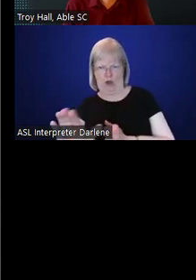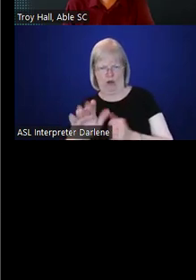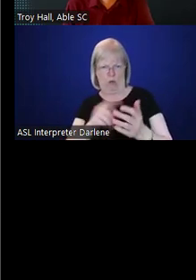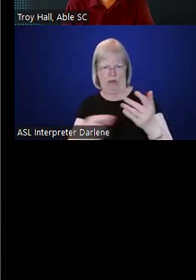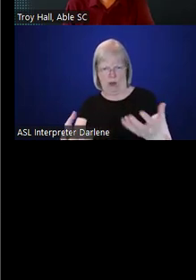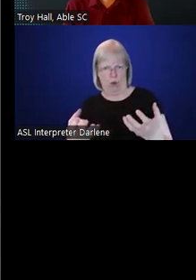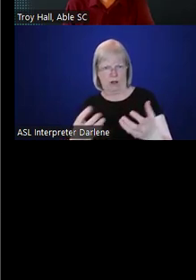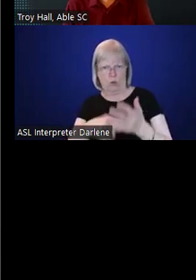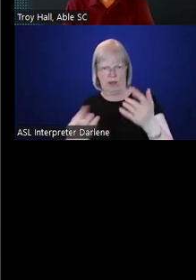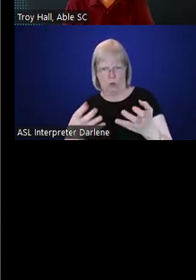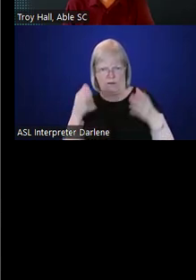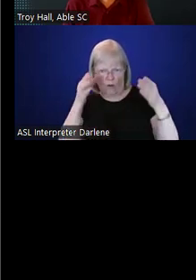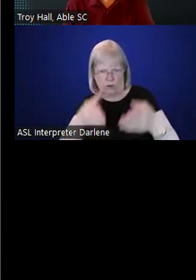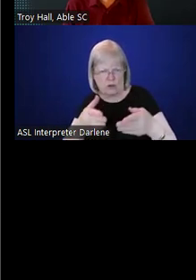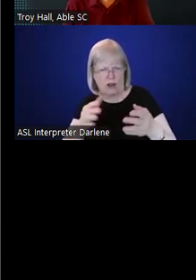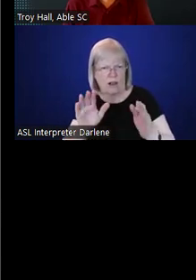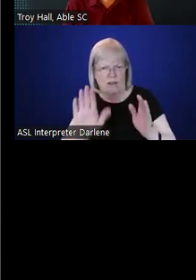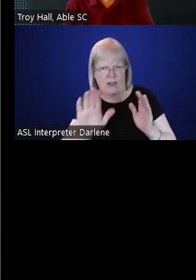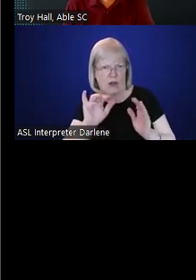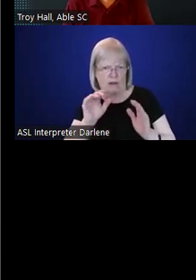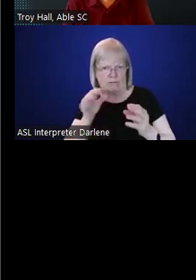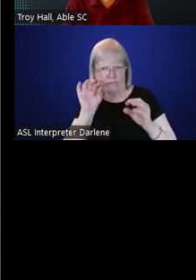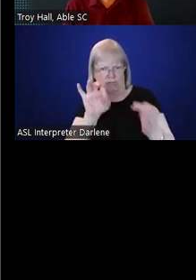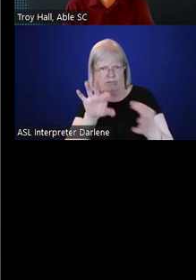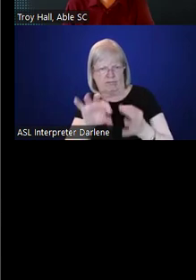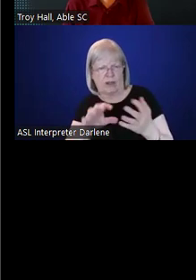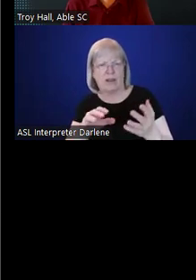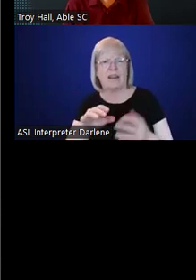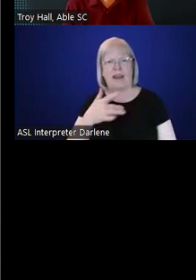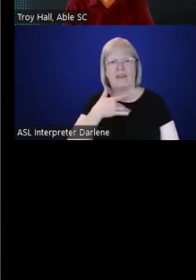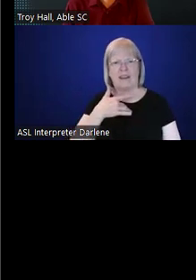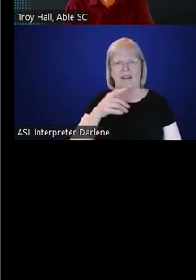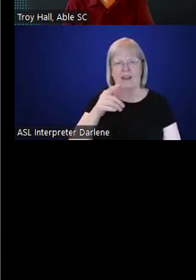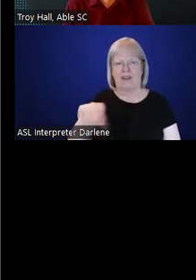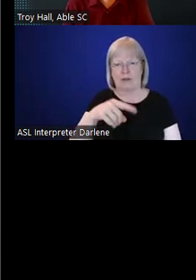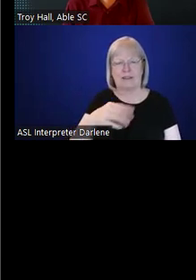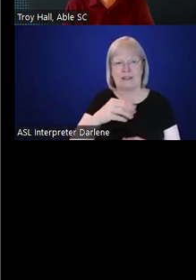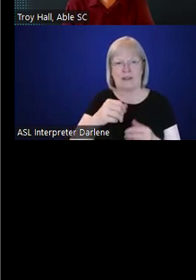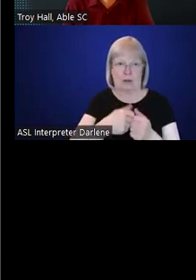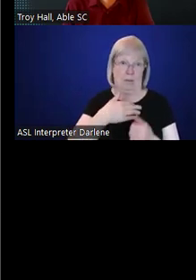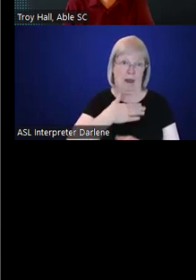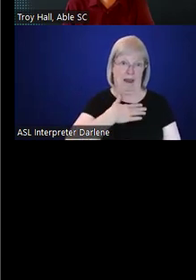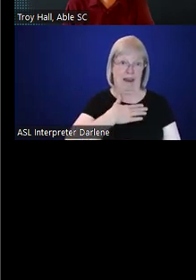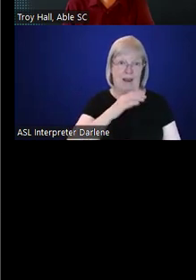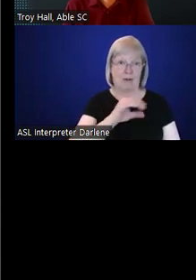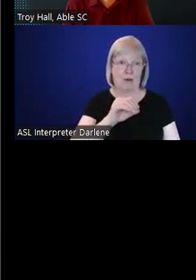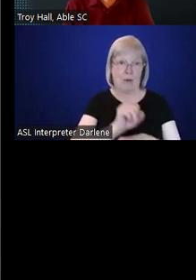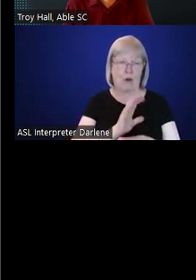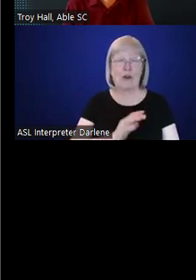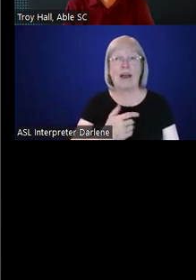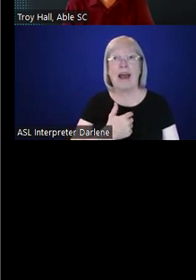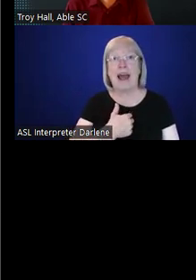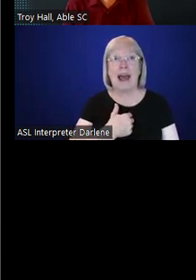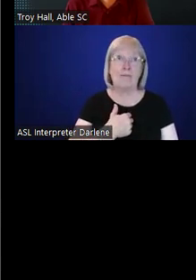to be focusing on. And they're the ones, I mean, my coworker and I, so I guess I'm not